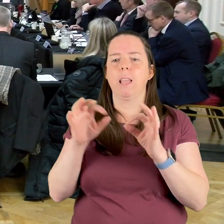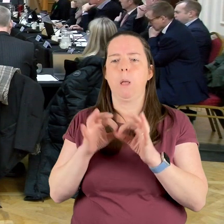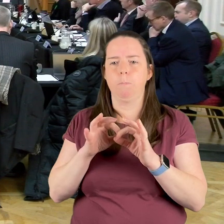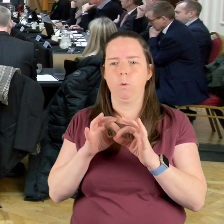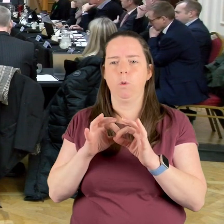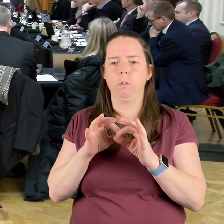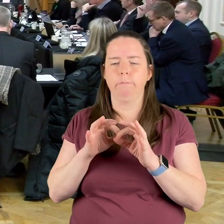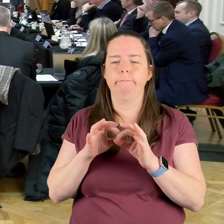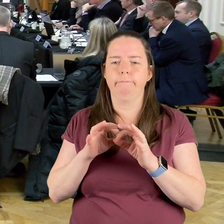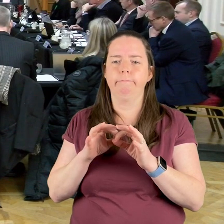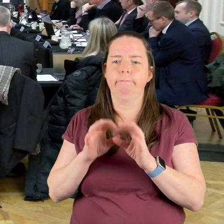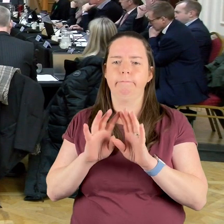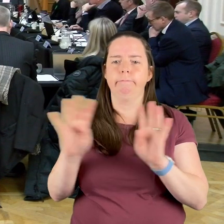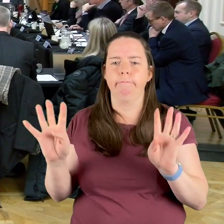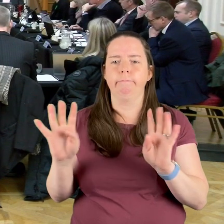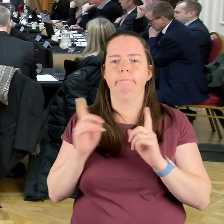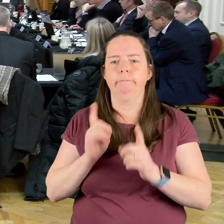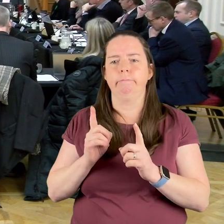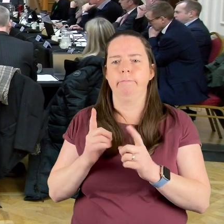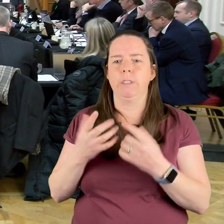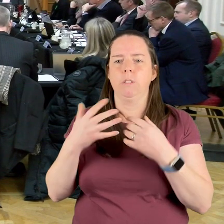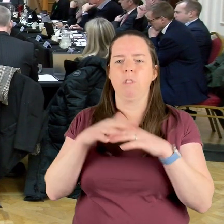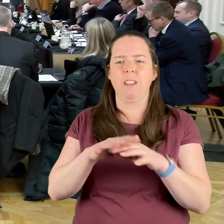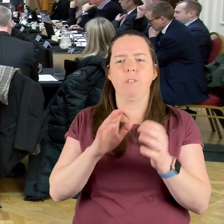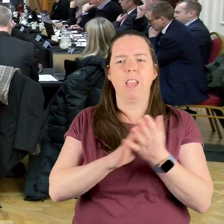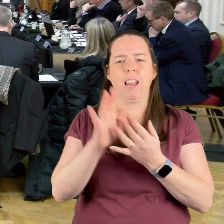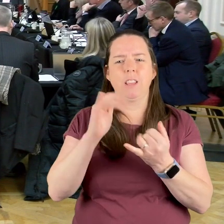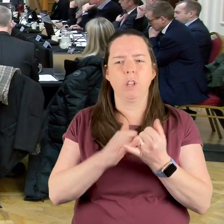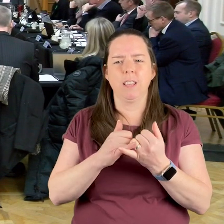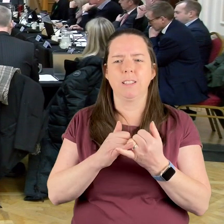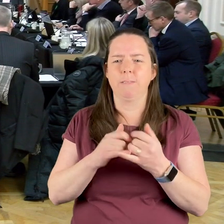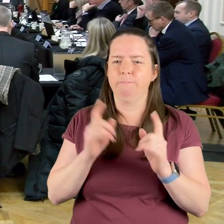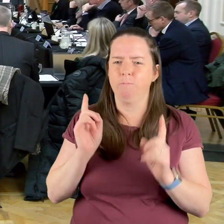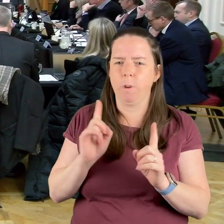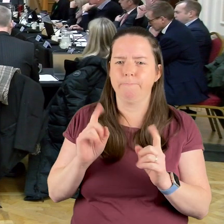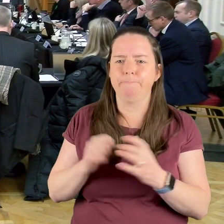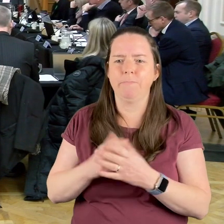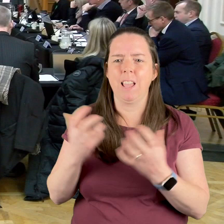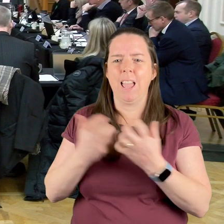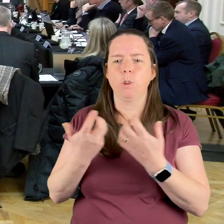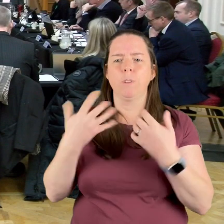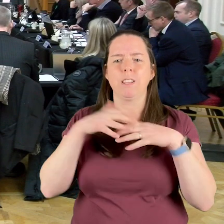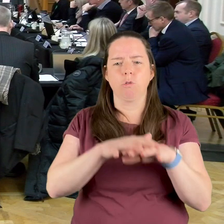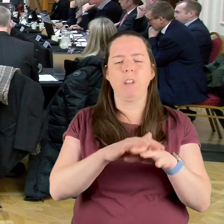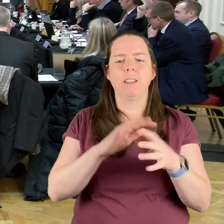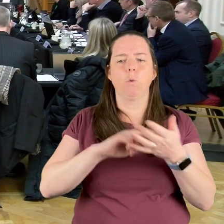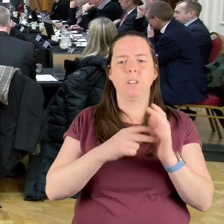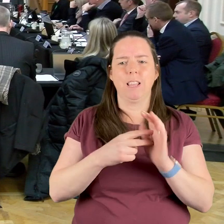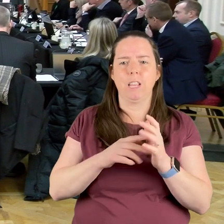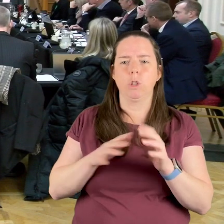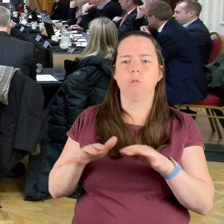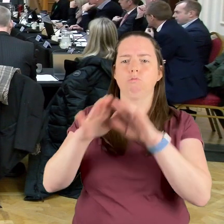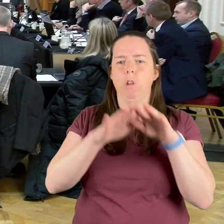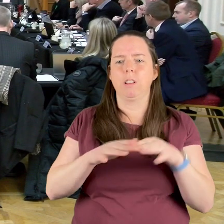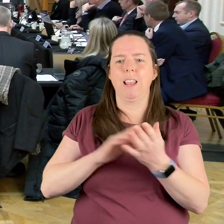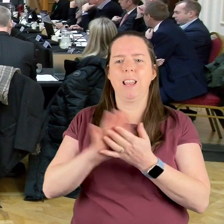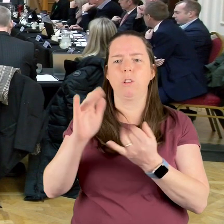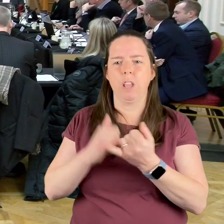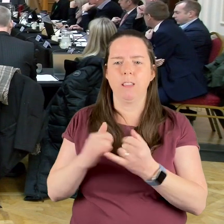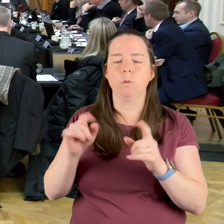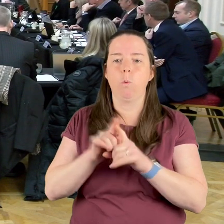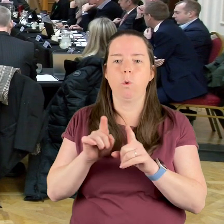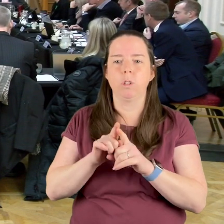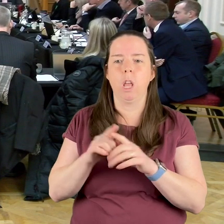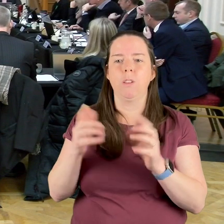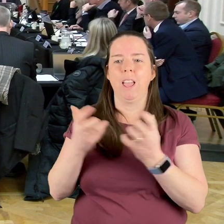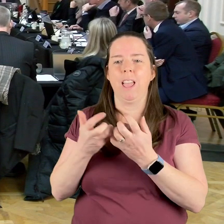So just really briefly, so I would just like to say Integrated Care Board, the Integrated for the NHS is about how do we integrate our organisations